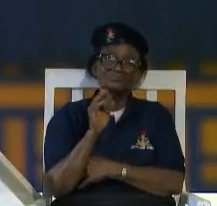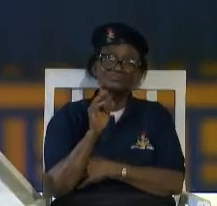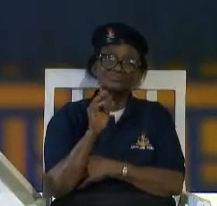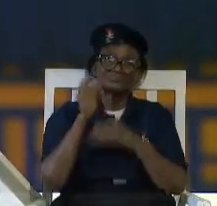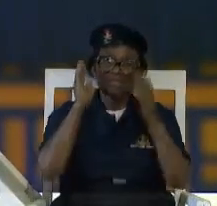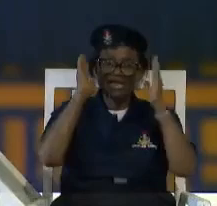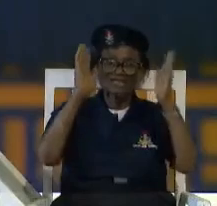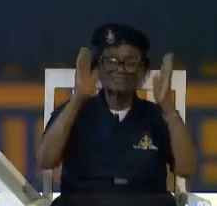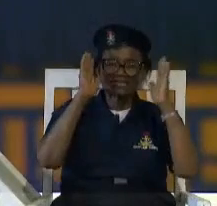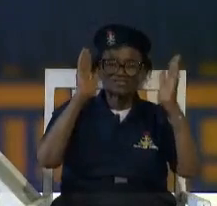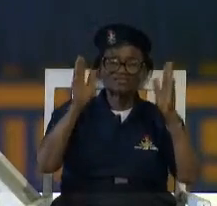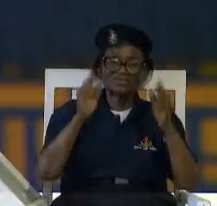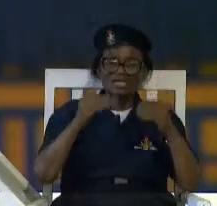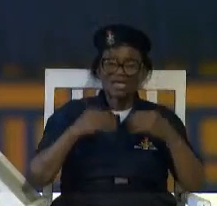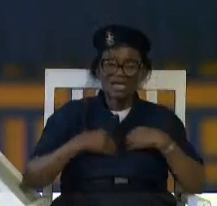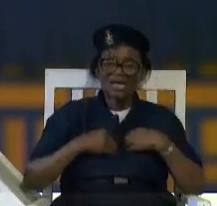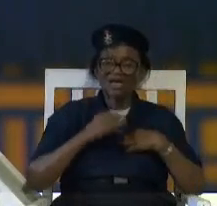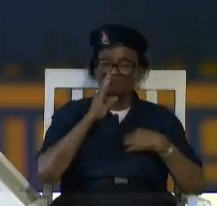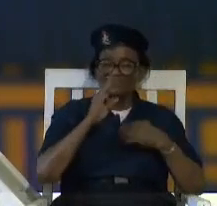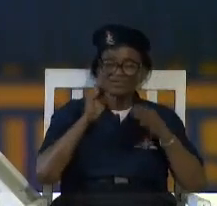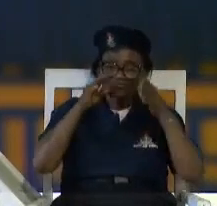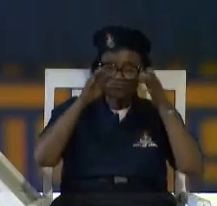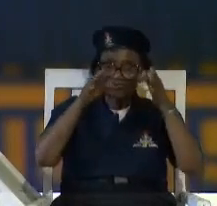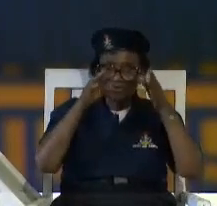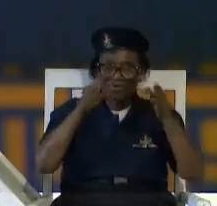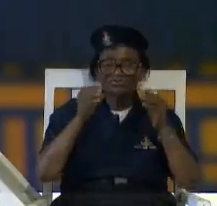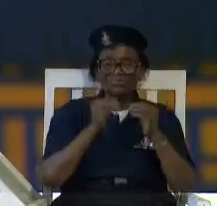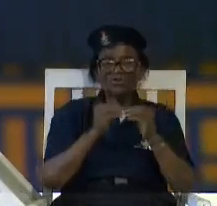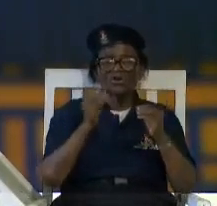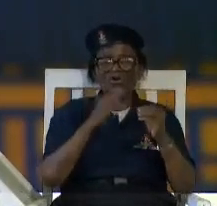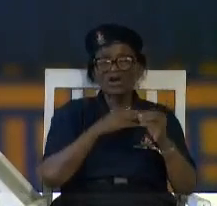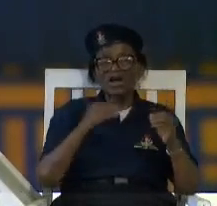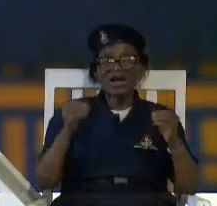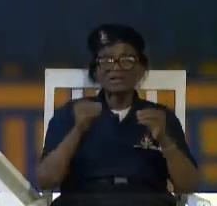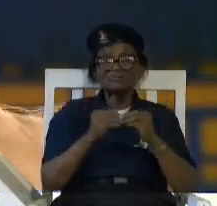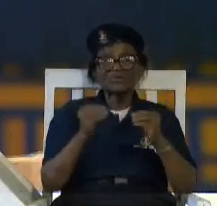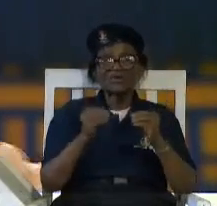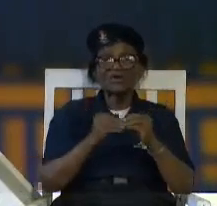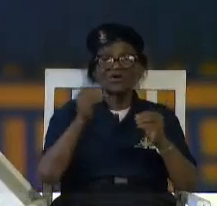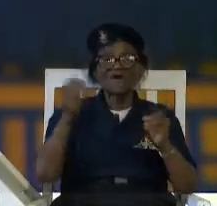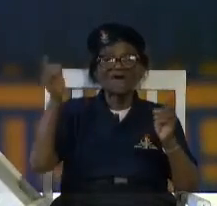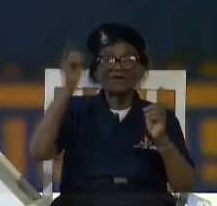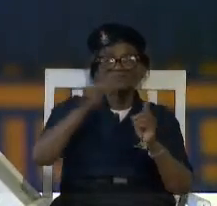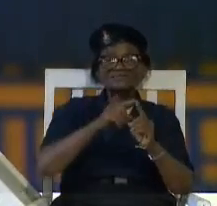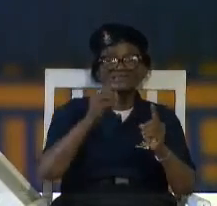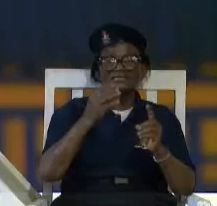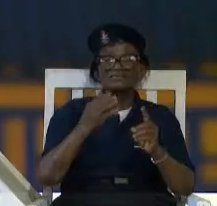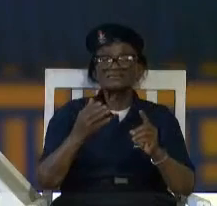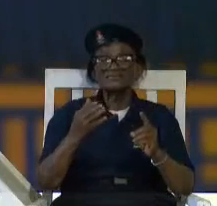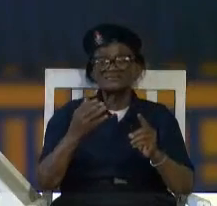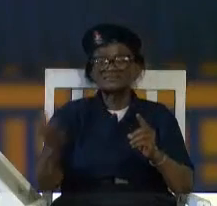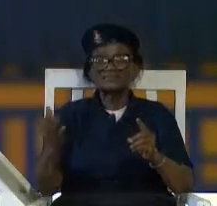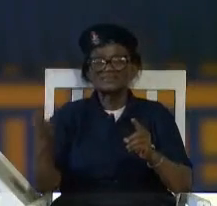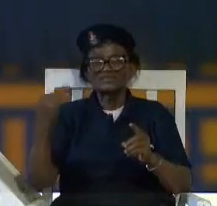attention had been focused more and more on things of the earth.